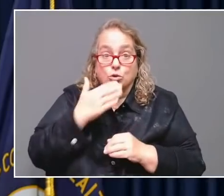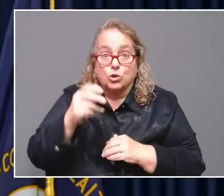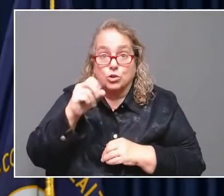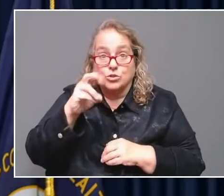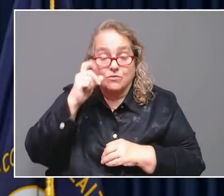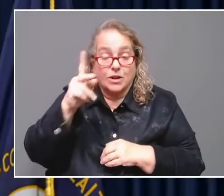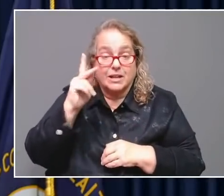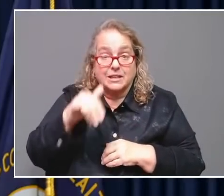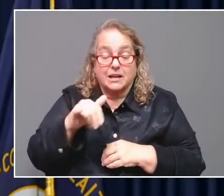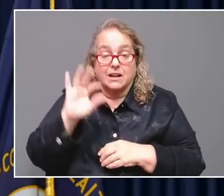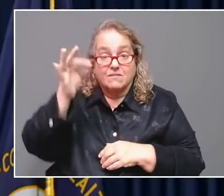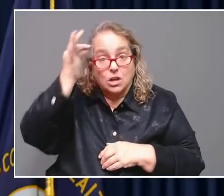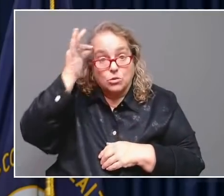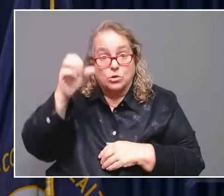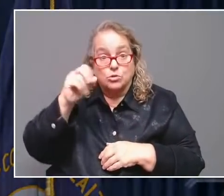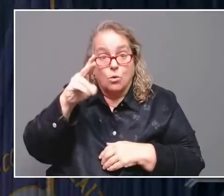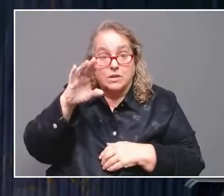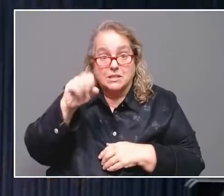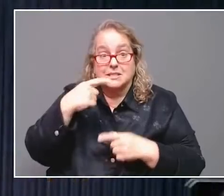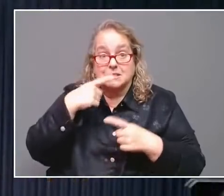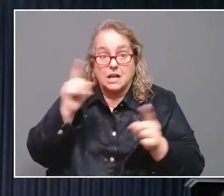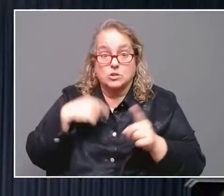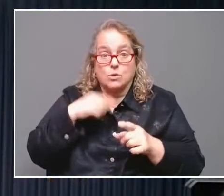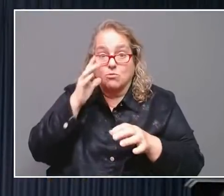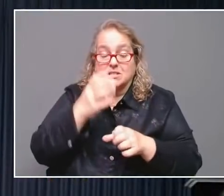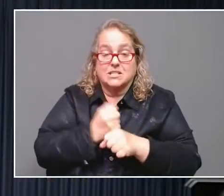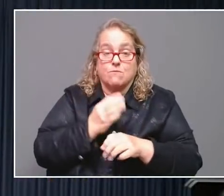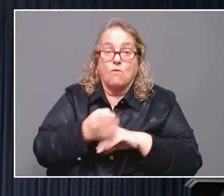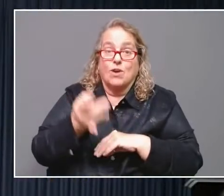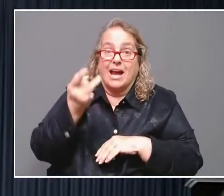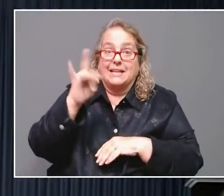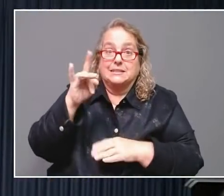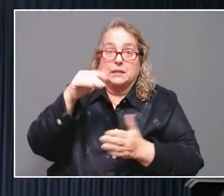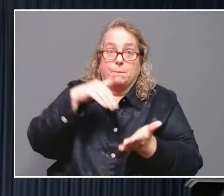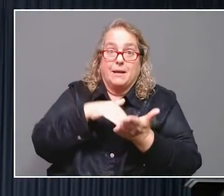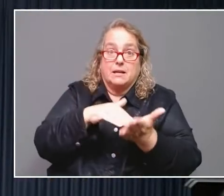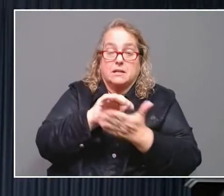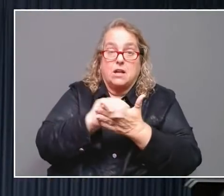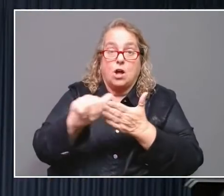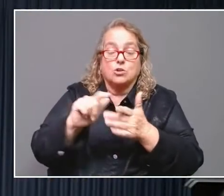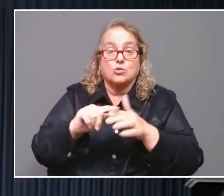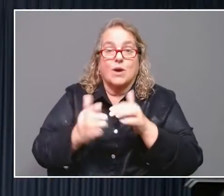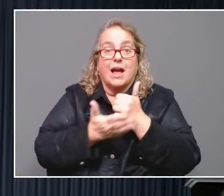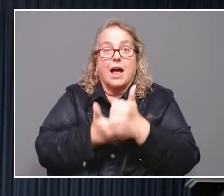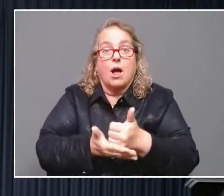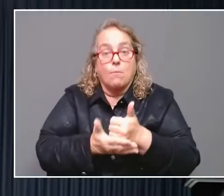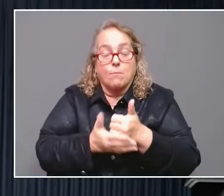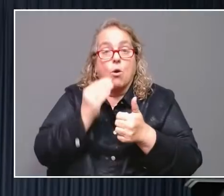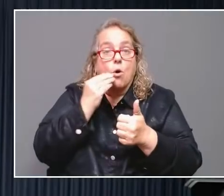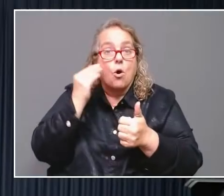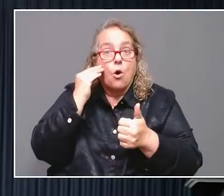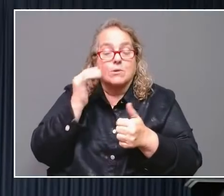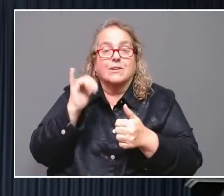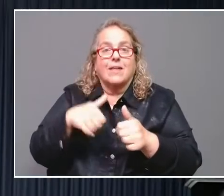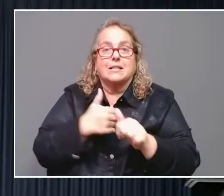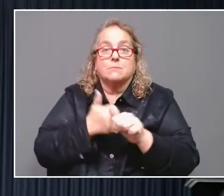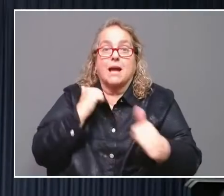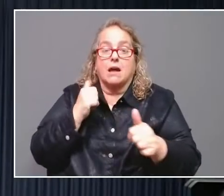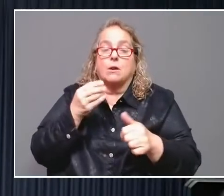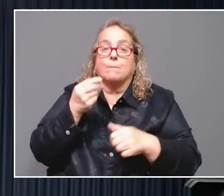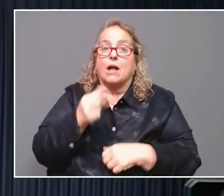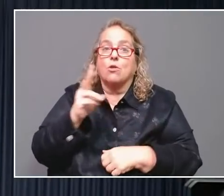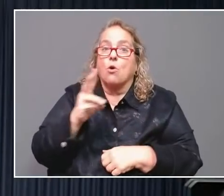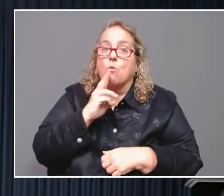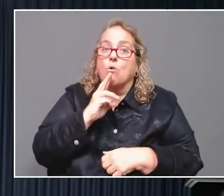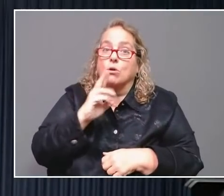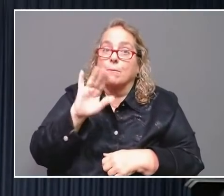have announced that we're going to receive over $18 million to aid households that have fallen behind on paying their water bills or who are